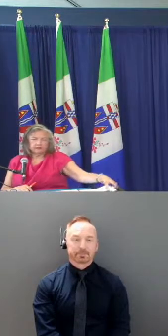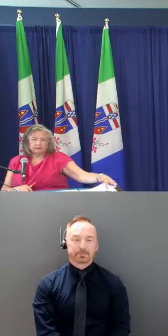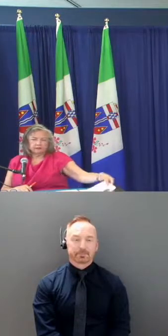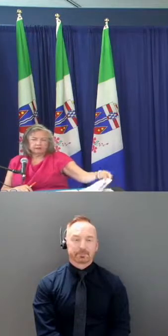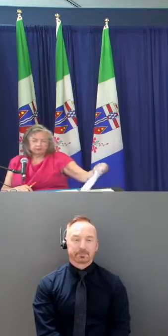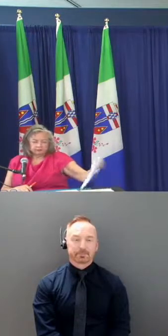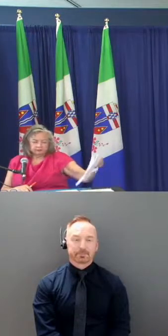I'd like to thank everyone for joining us.